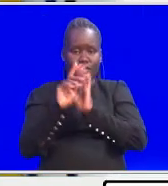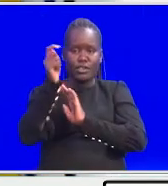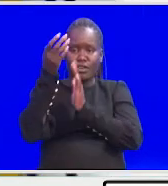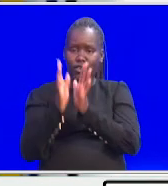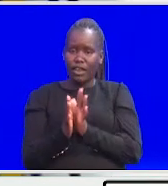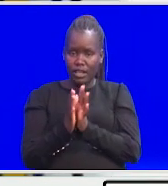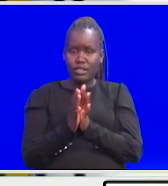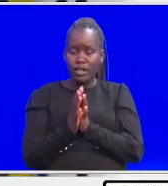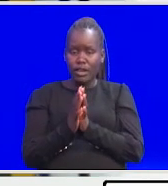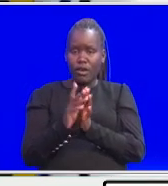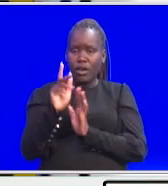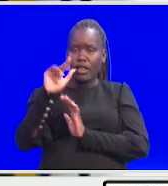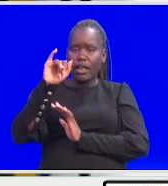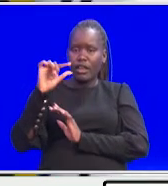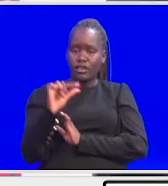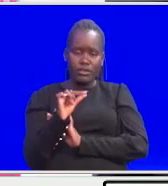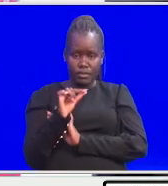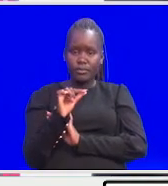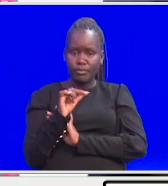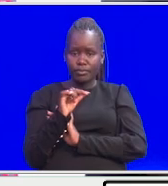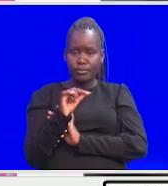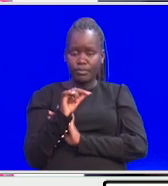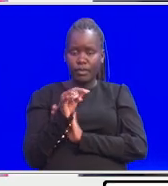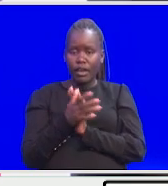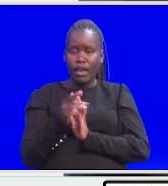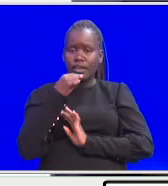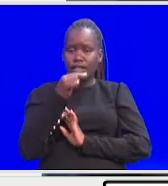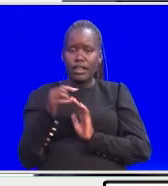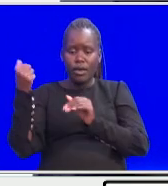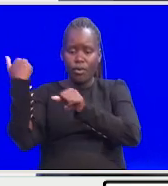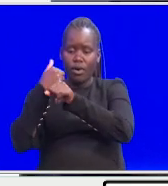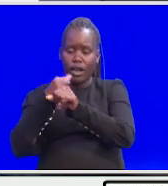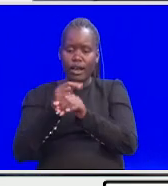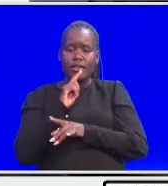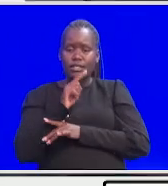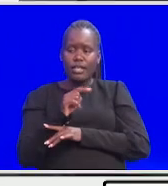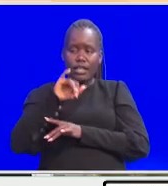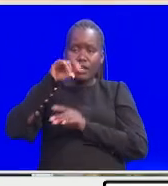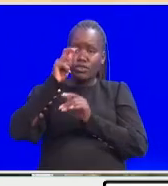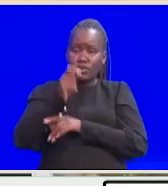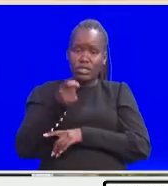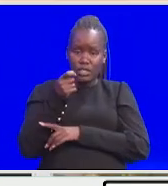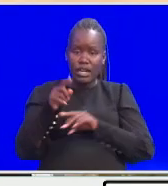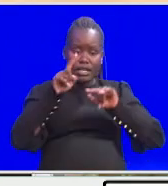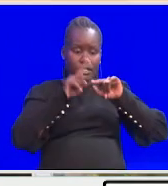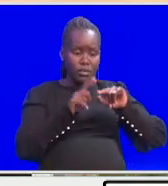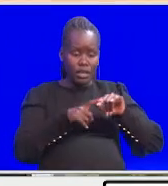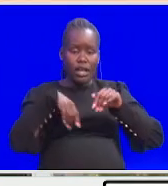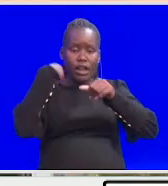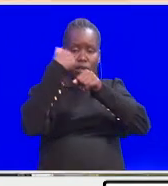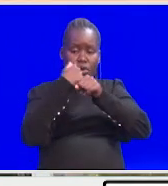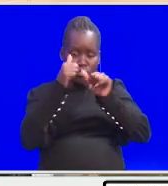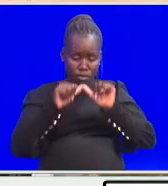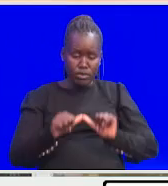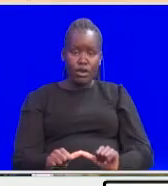Furthermore, Koome argued that these events are a threat to the judiciary's functionality, insisting that the judiciary is independent and its operations will